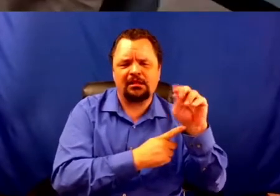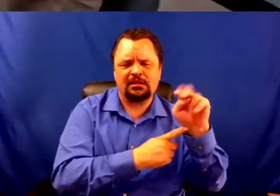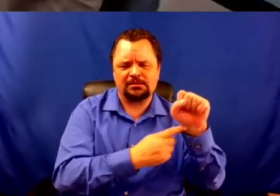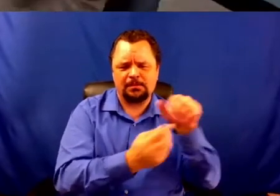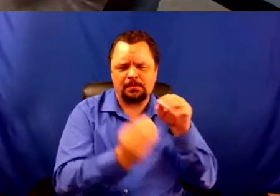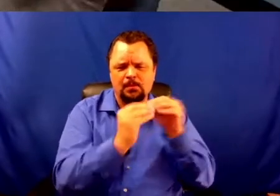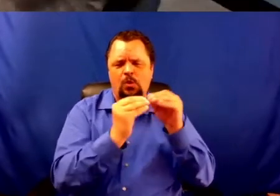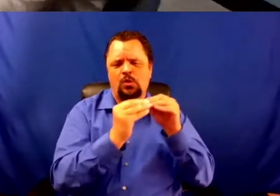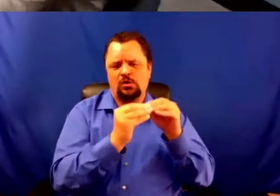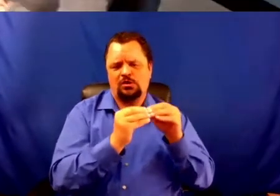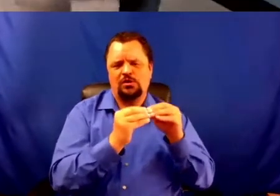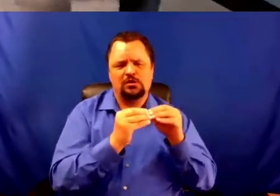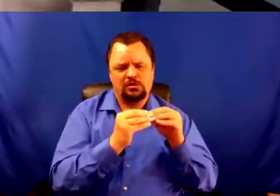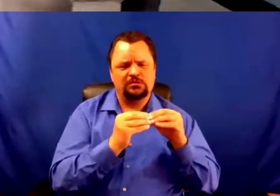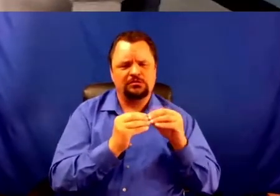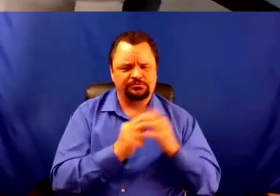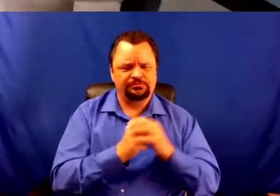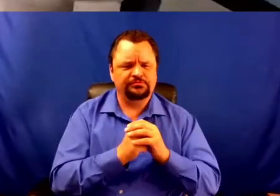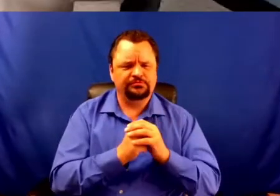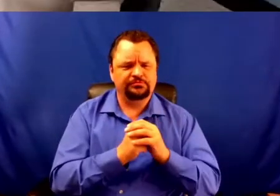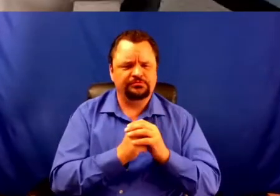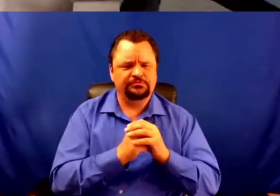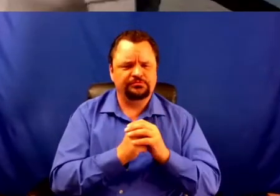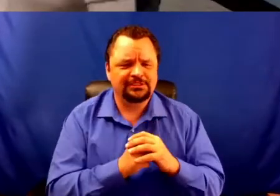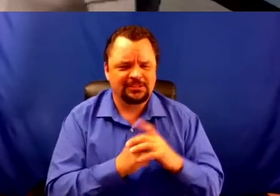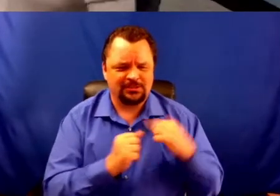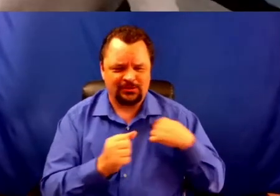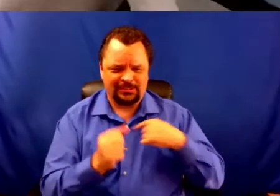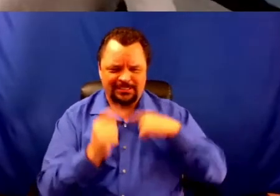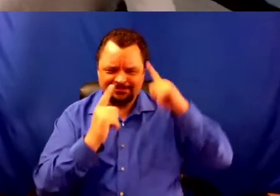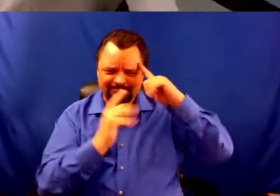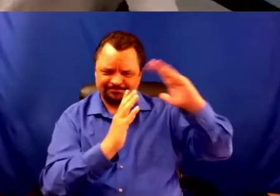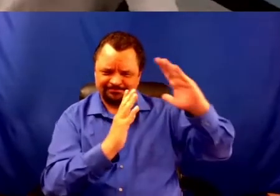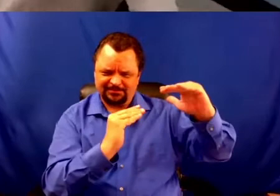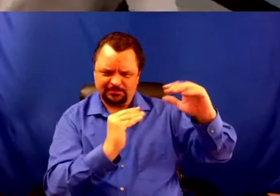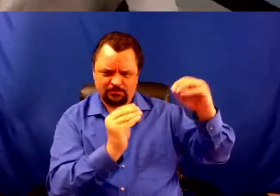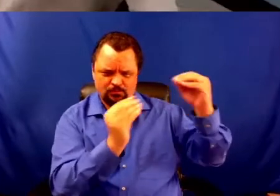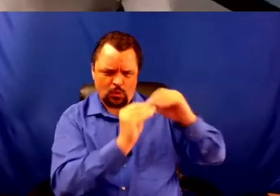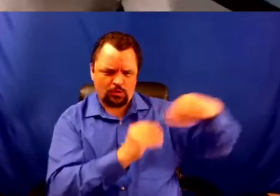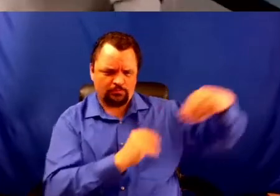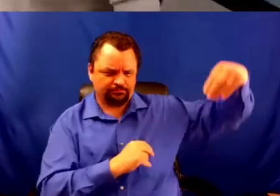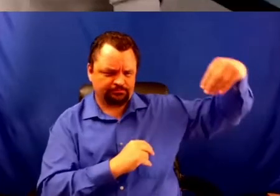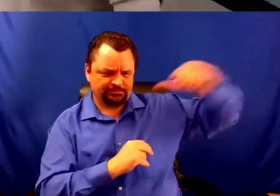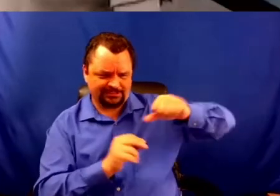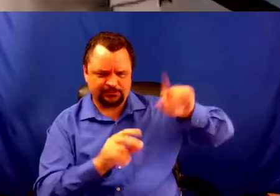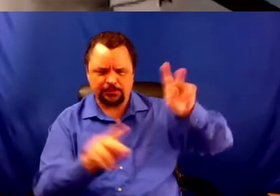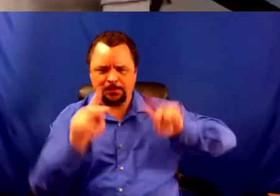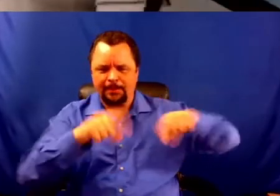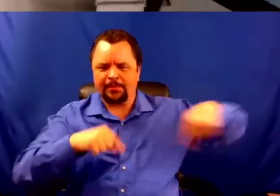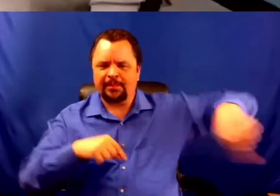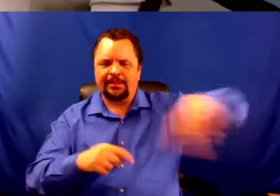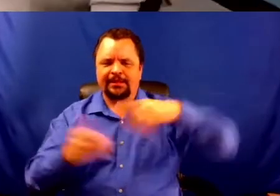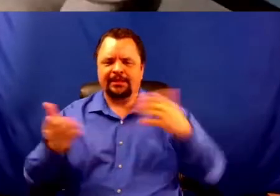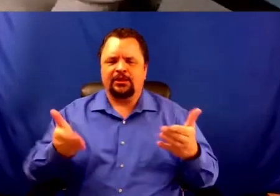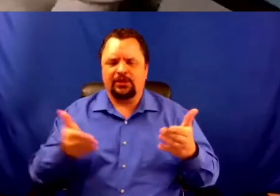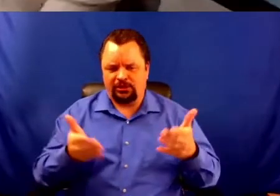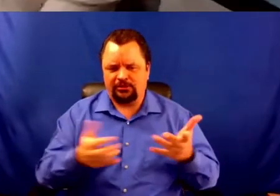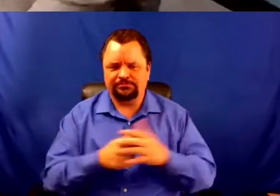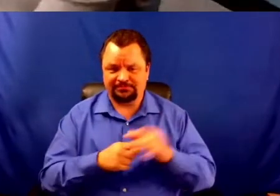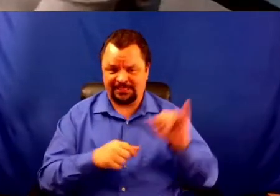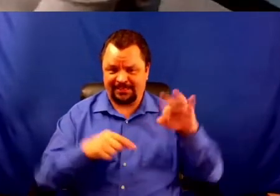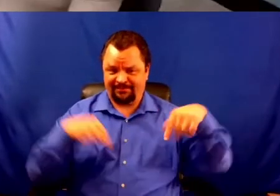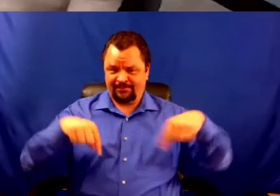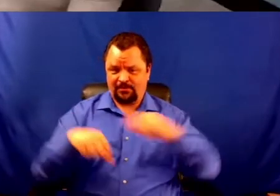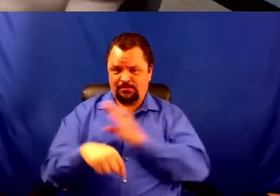than otherwise would have been utilized for our Colorado and El Paso County residents than if the Board of County Commissioners had not been